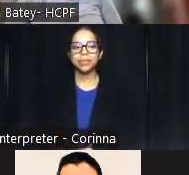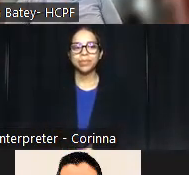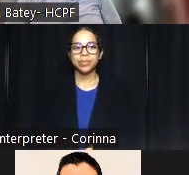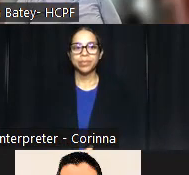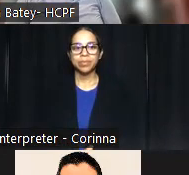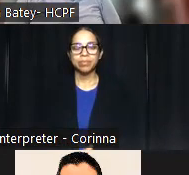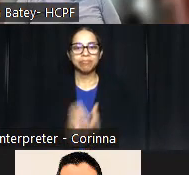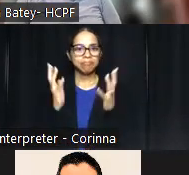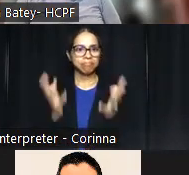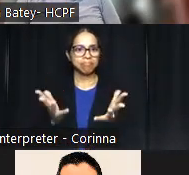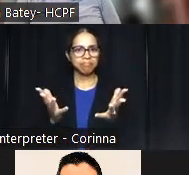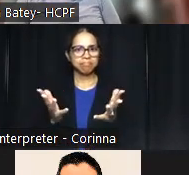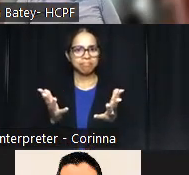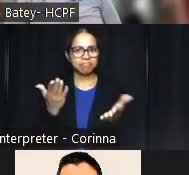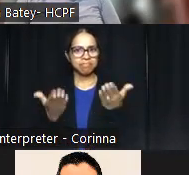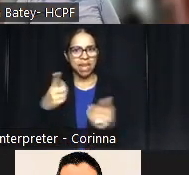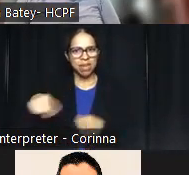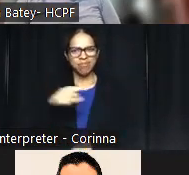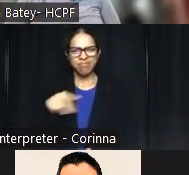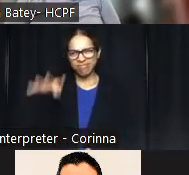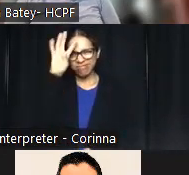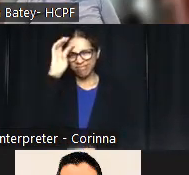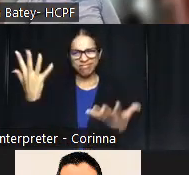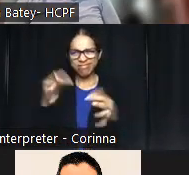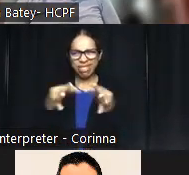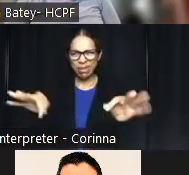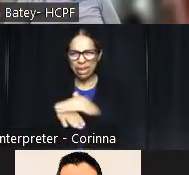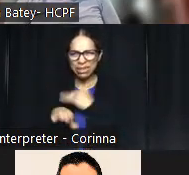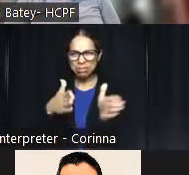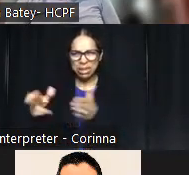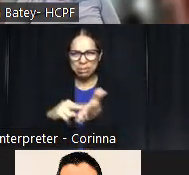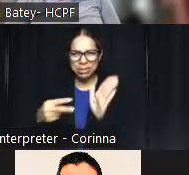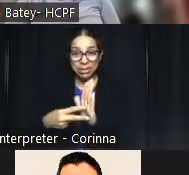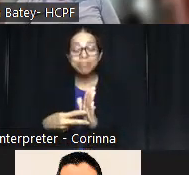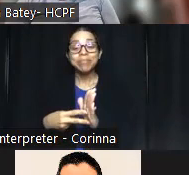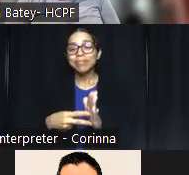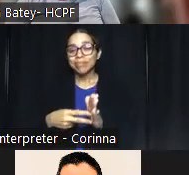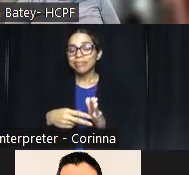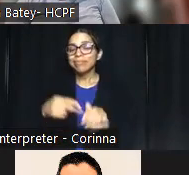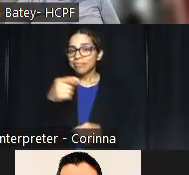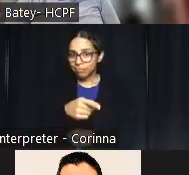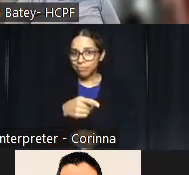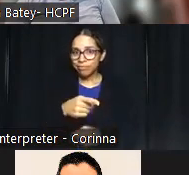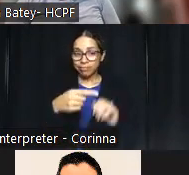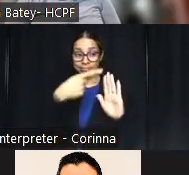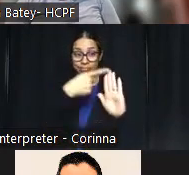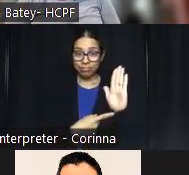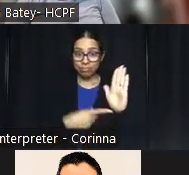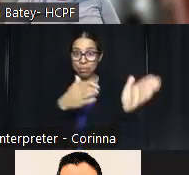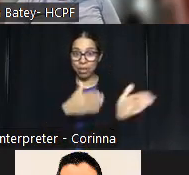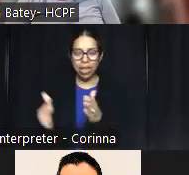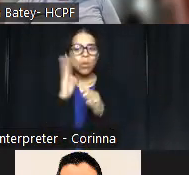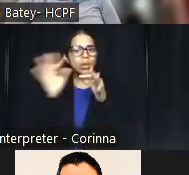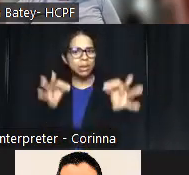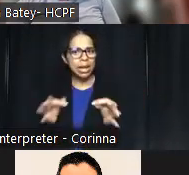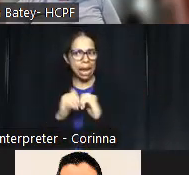So what is a language access plan? The language access plan spells out how to provide services